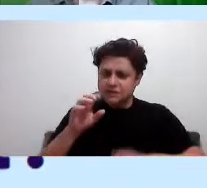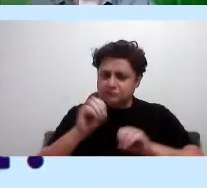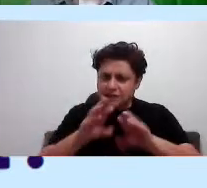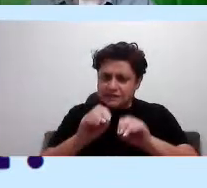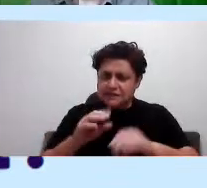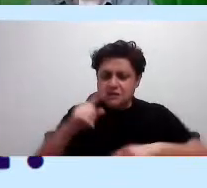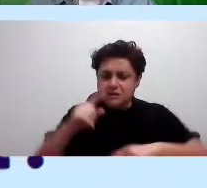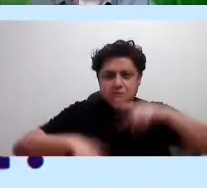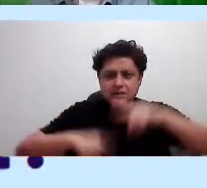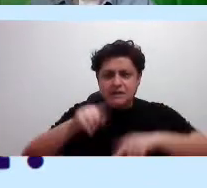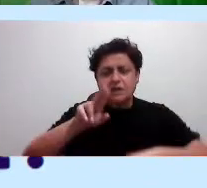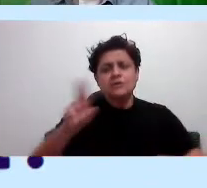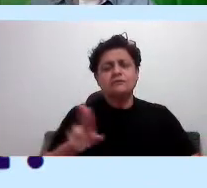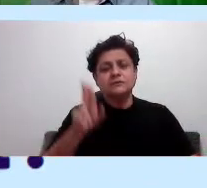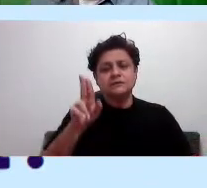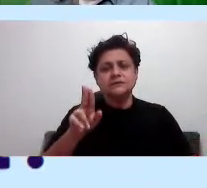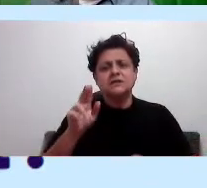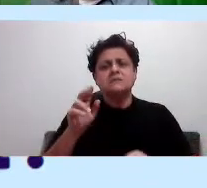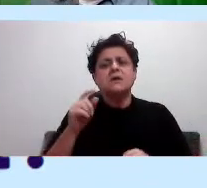more inclusive?